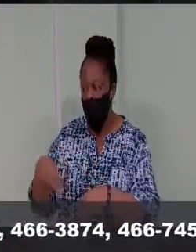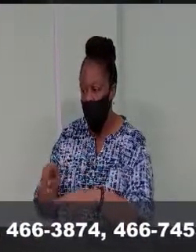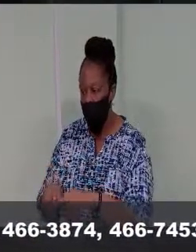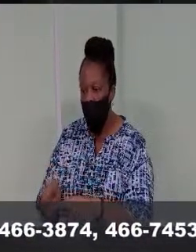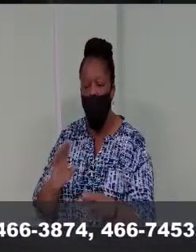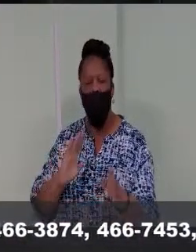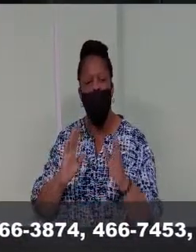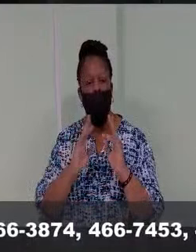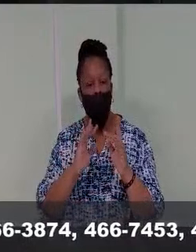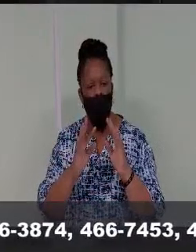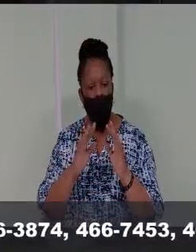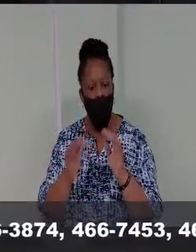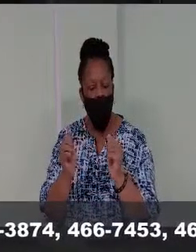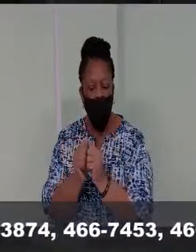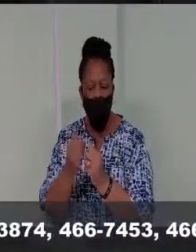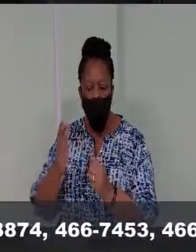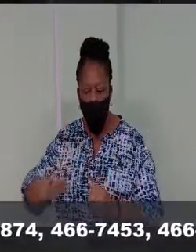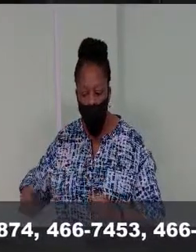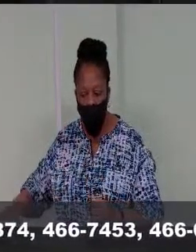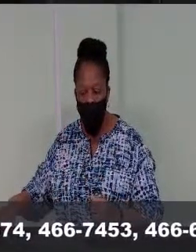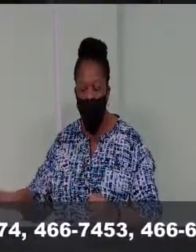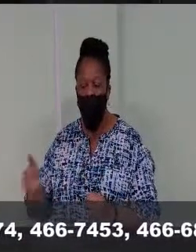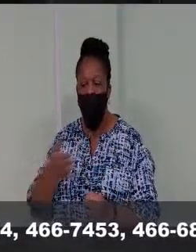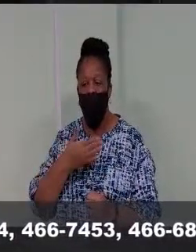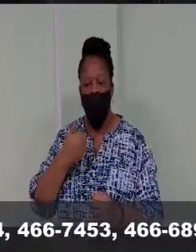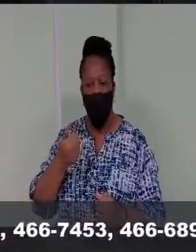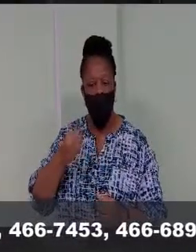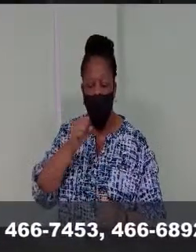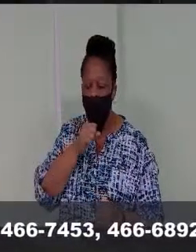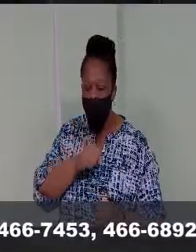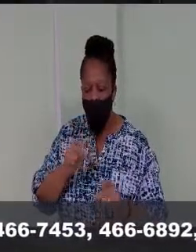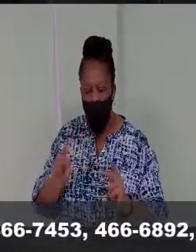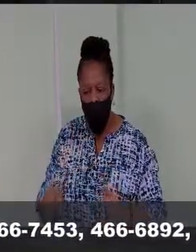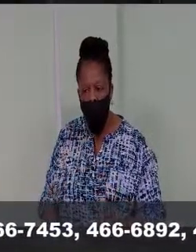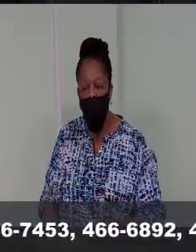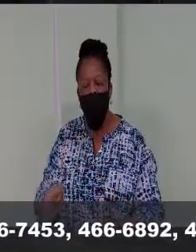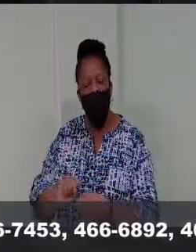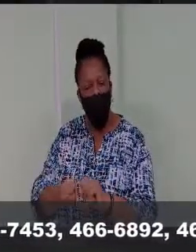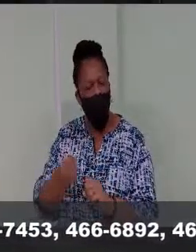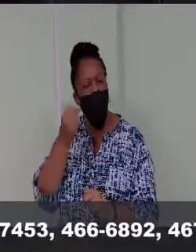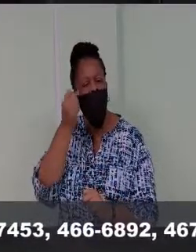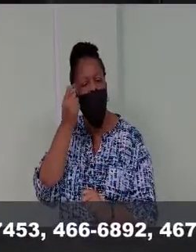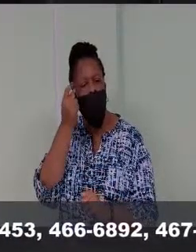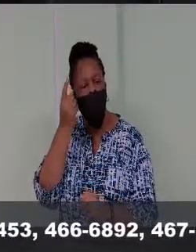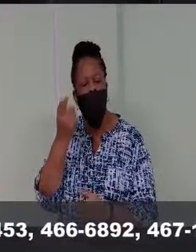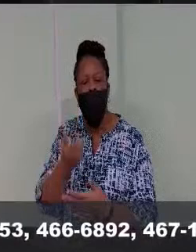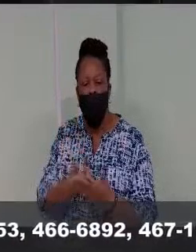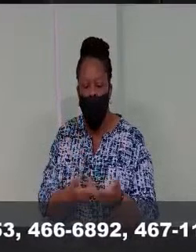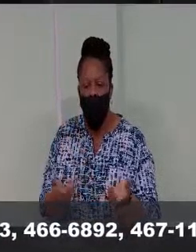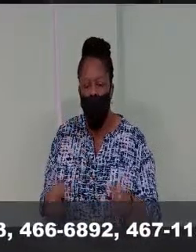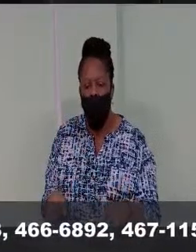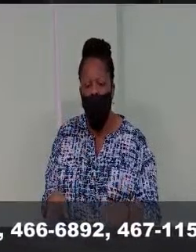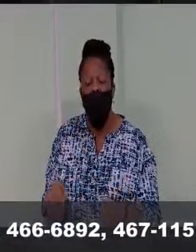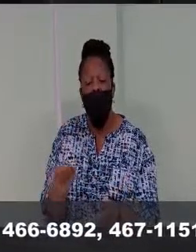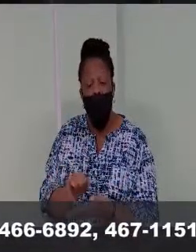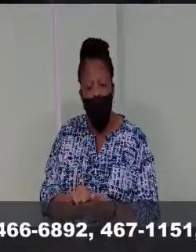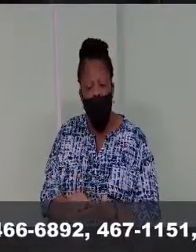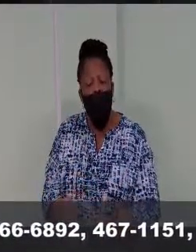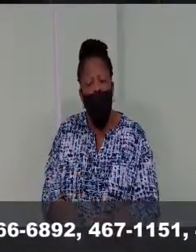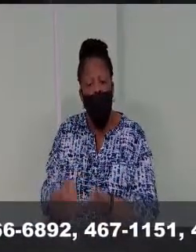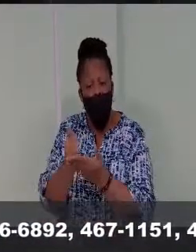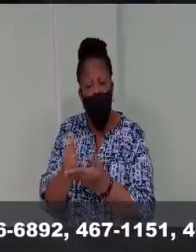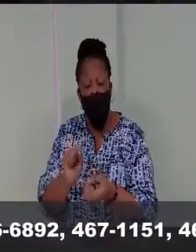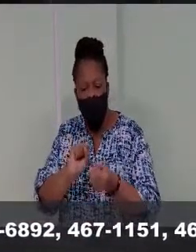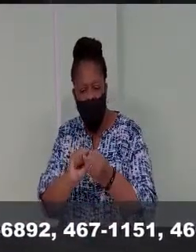community advocate for cultural change. And that is very critical in the fight against COVID-19. We need to have